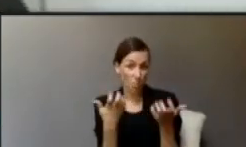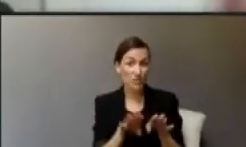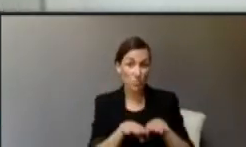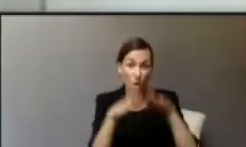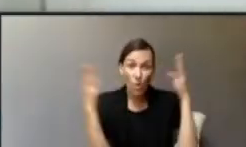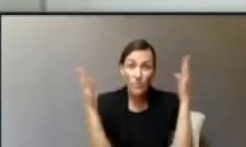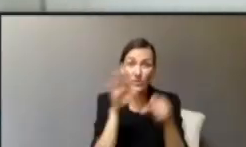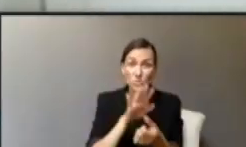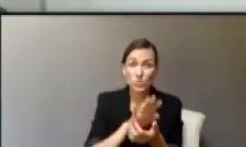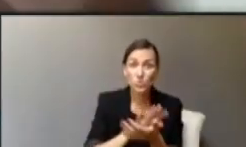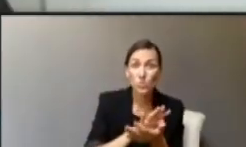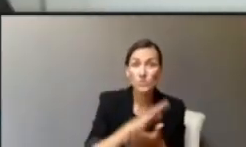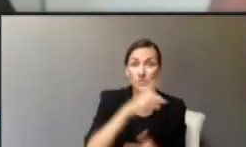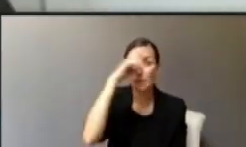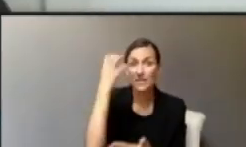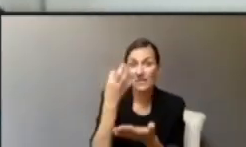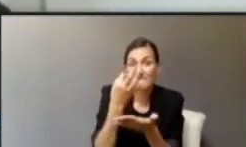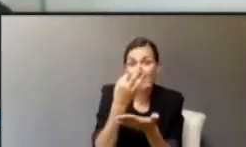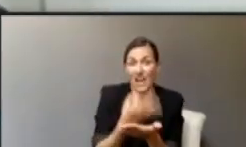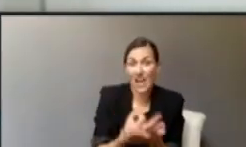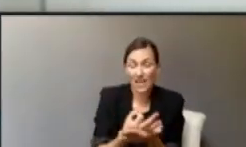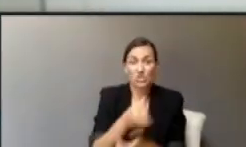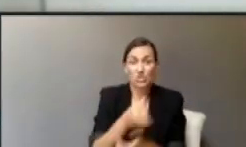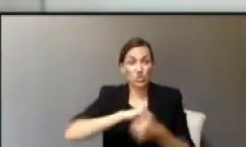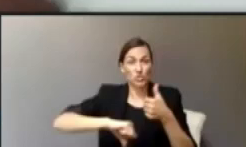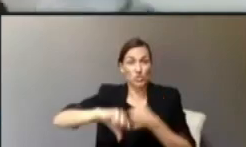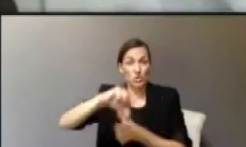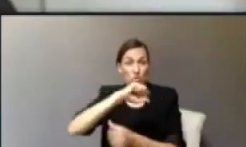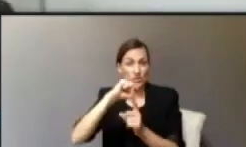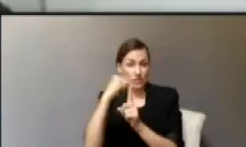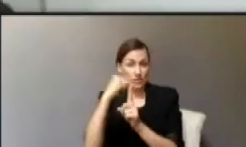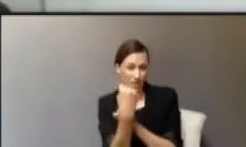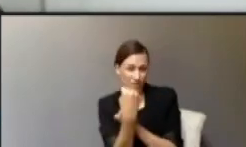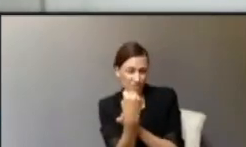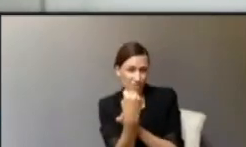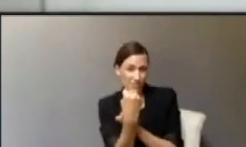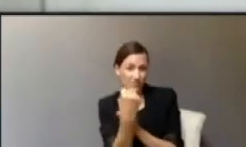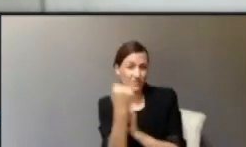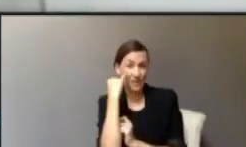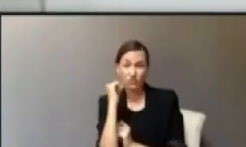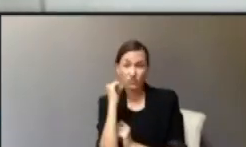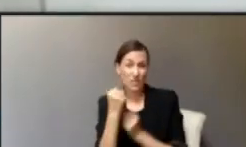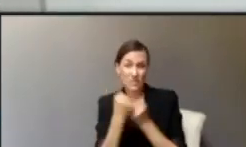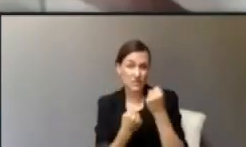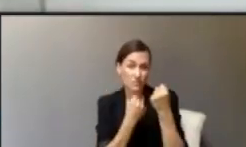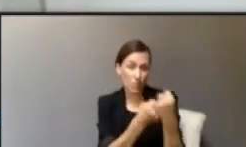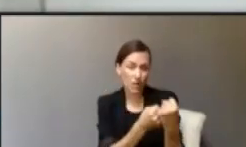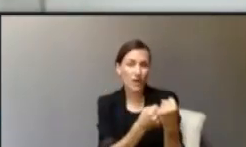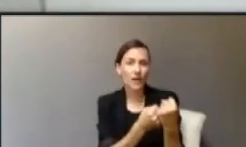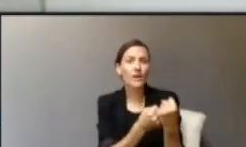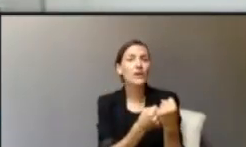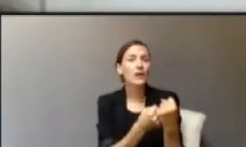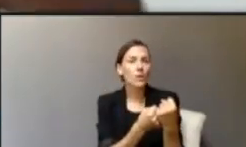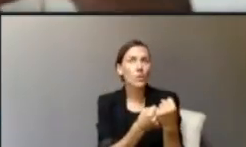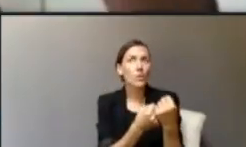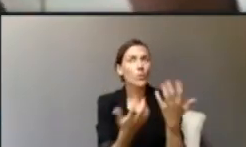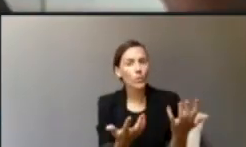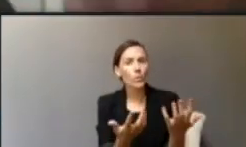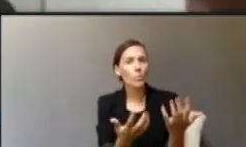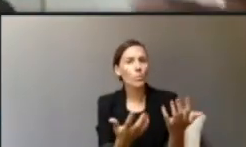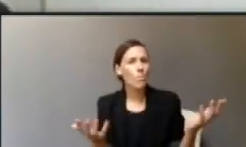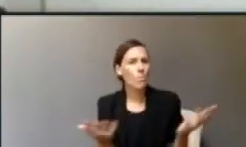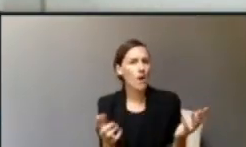of her financial and social condition? If she doesn't support reopening the schools, what plans is